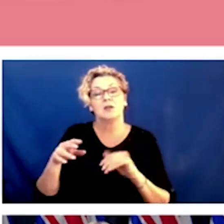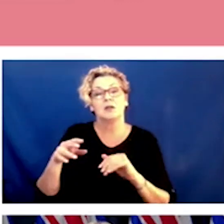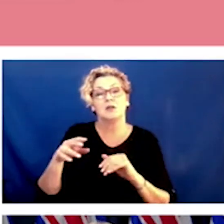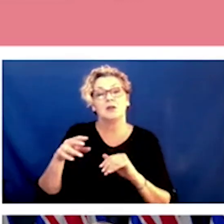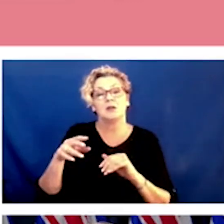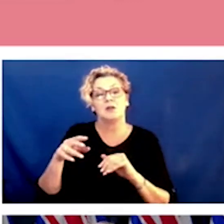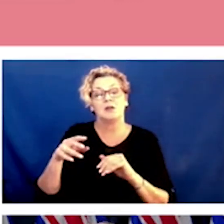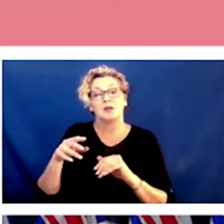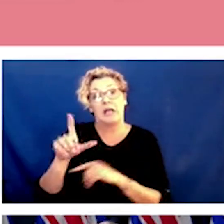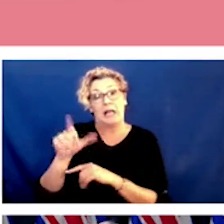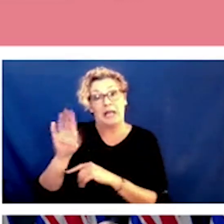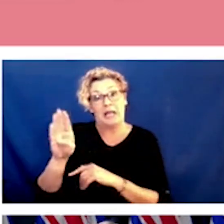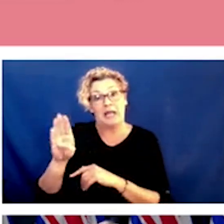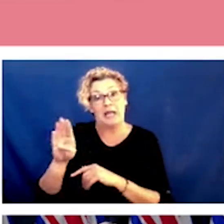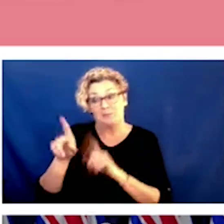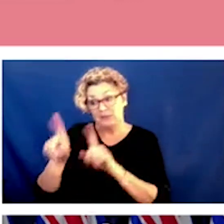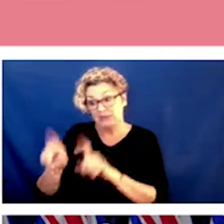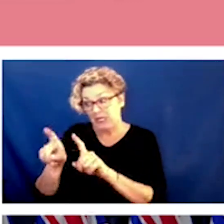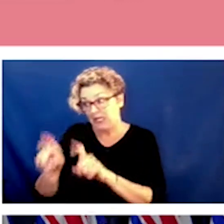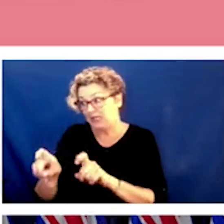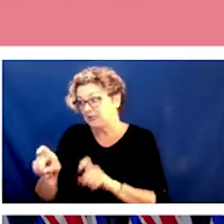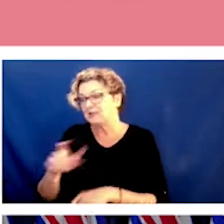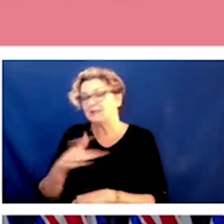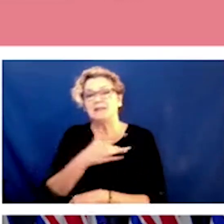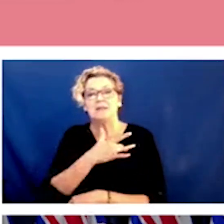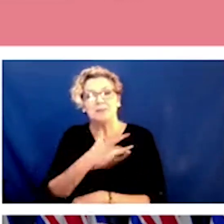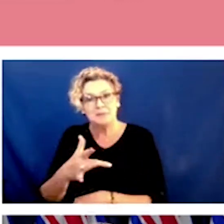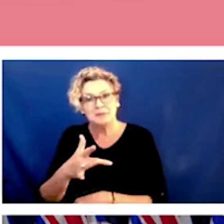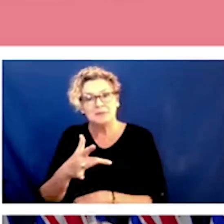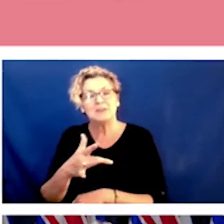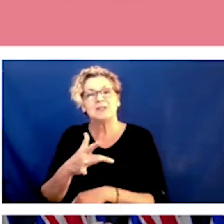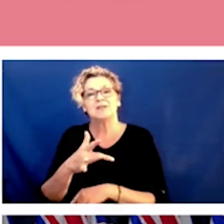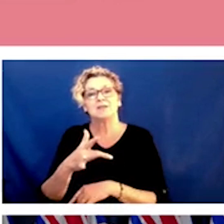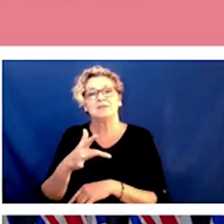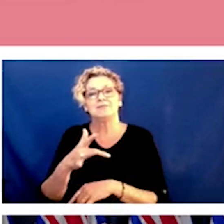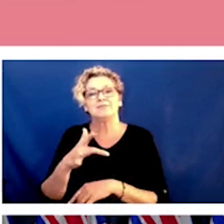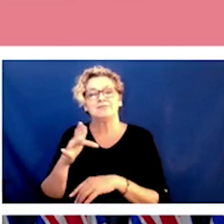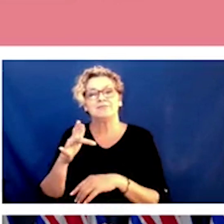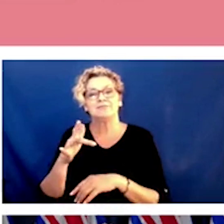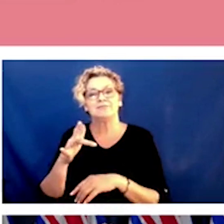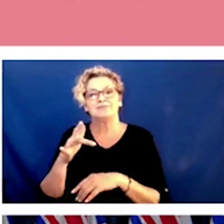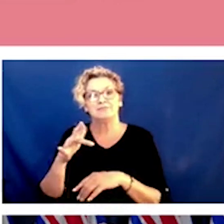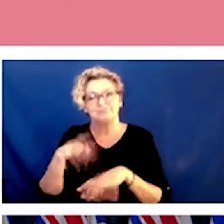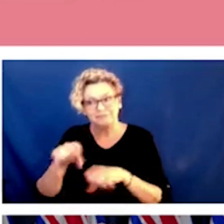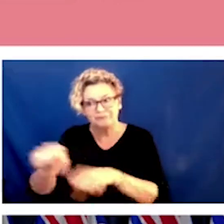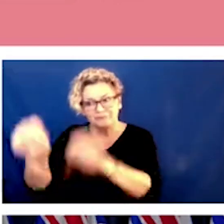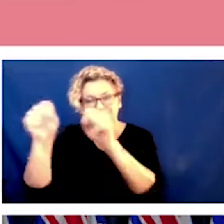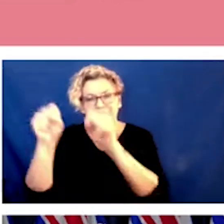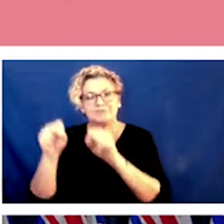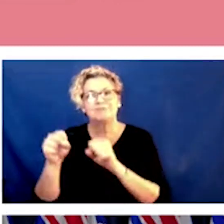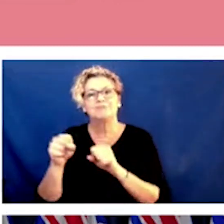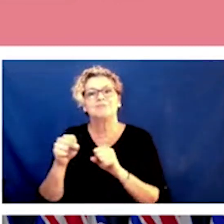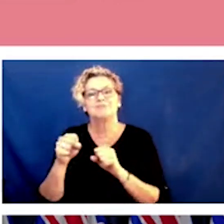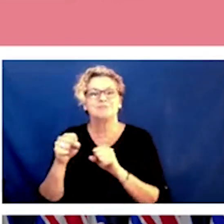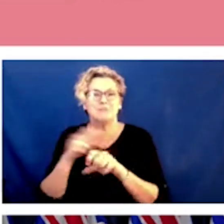to be overly represented in people who are older, with the median age being 85.